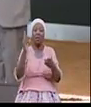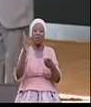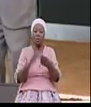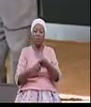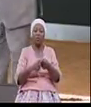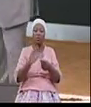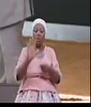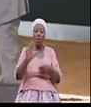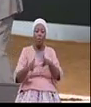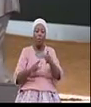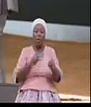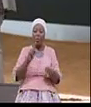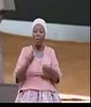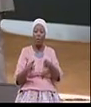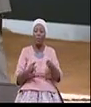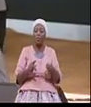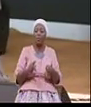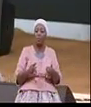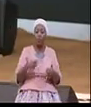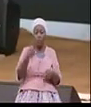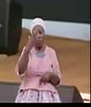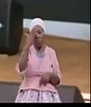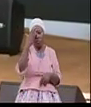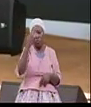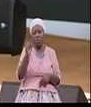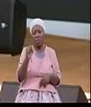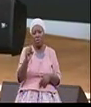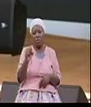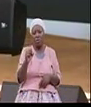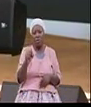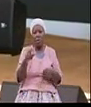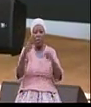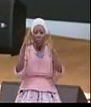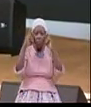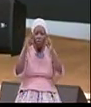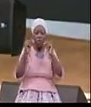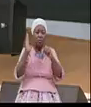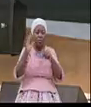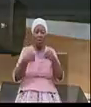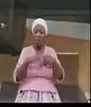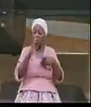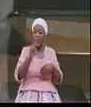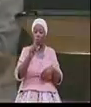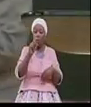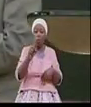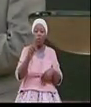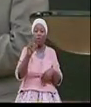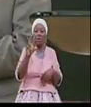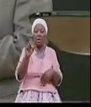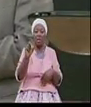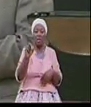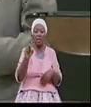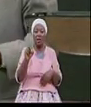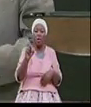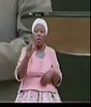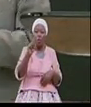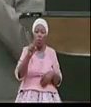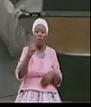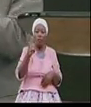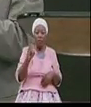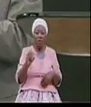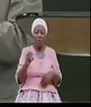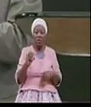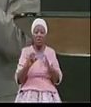thy people. Who knows? Moses could have been 130, 140, if he